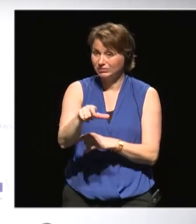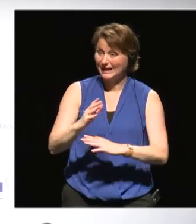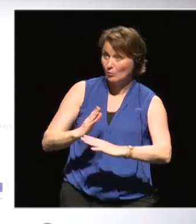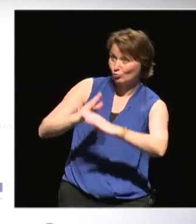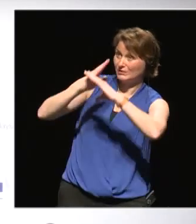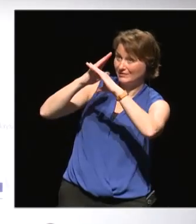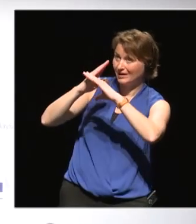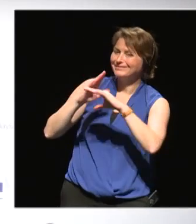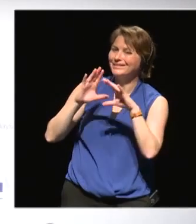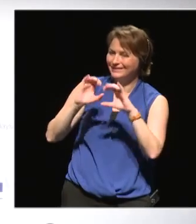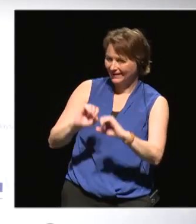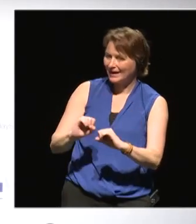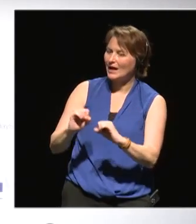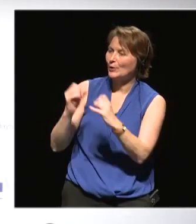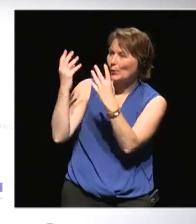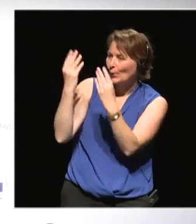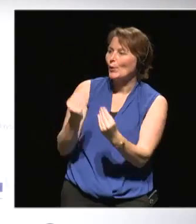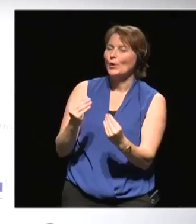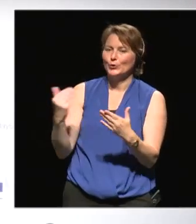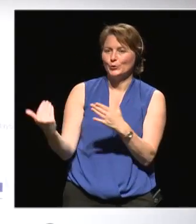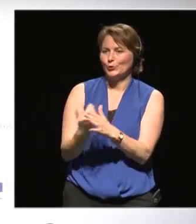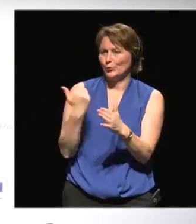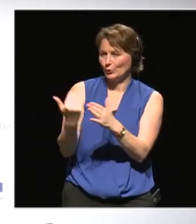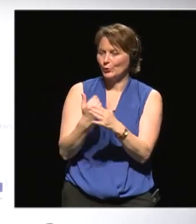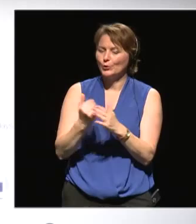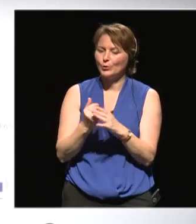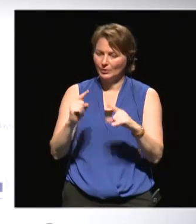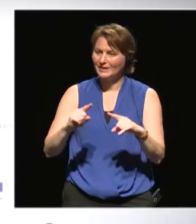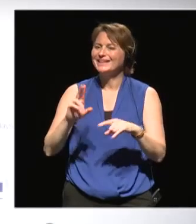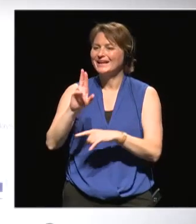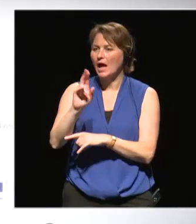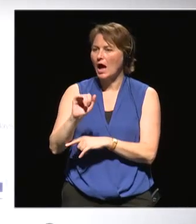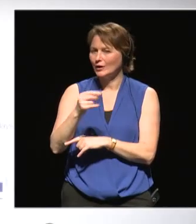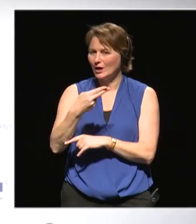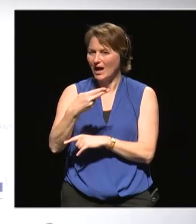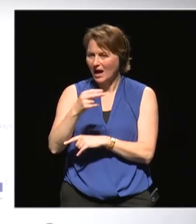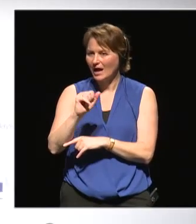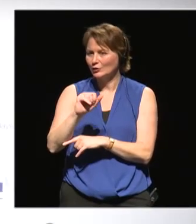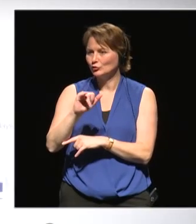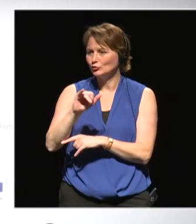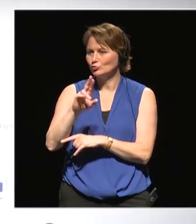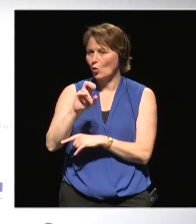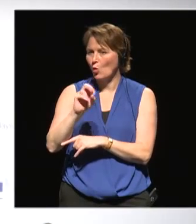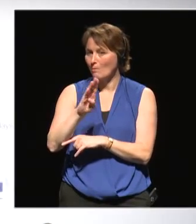can generate a lot more renewable runoff the river hydropower. Today, we have about just